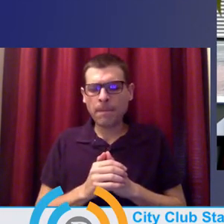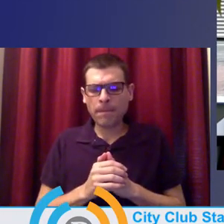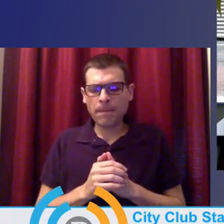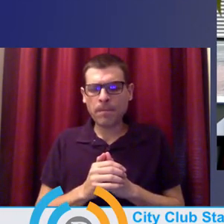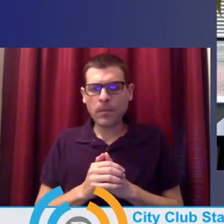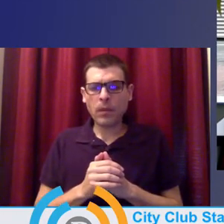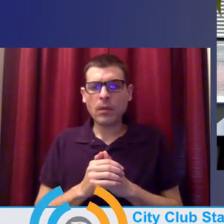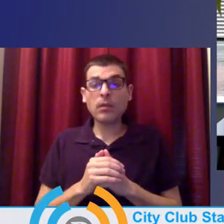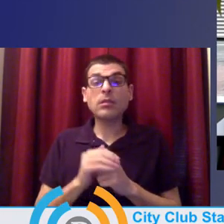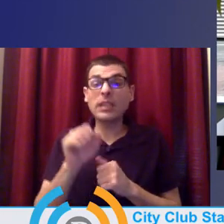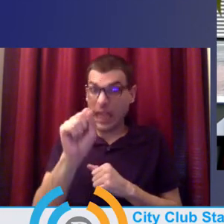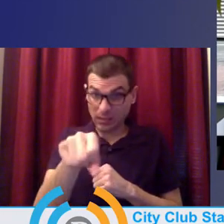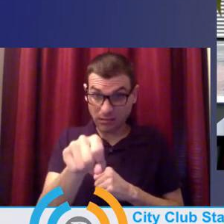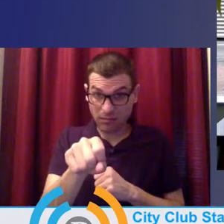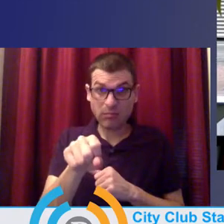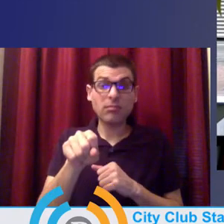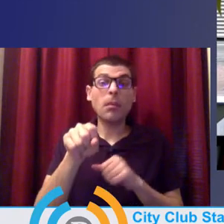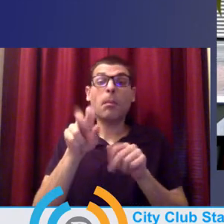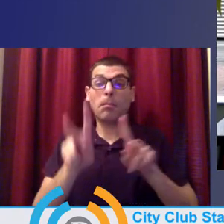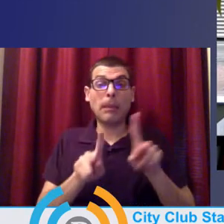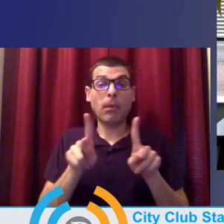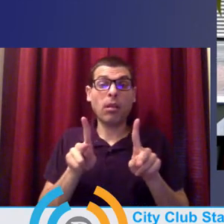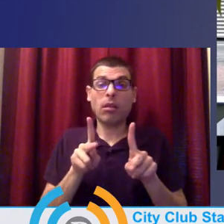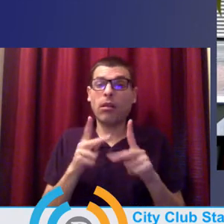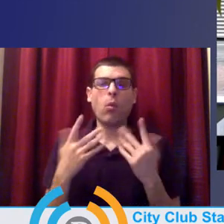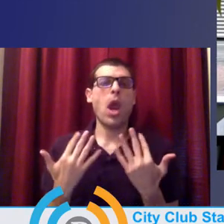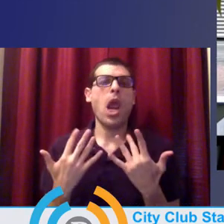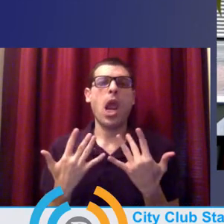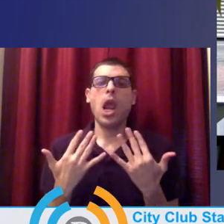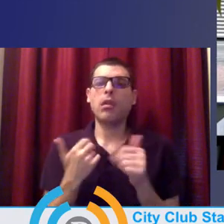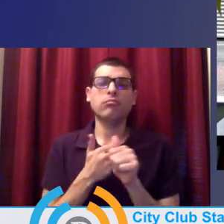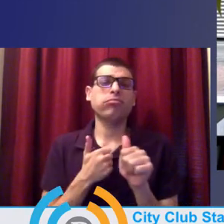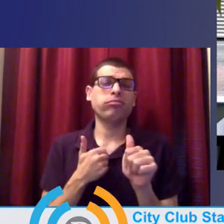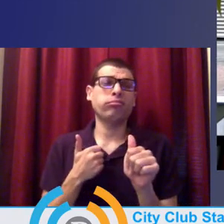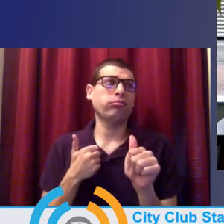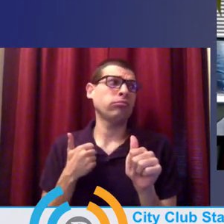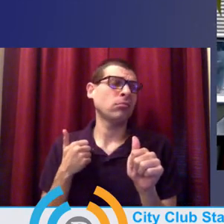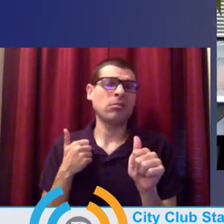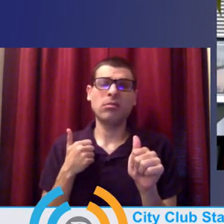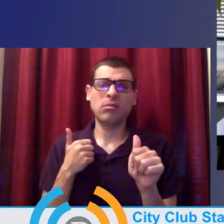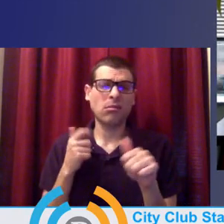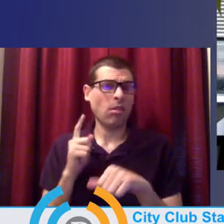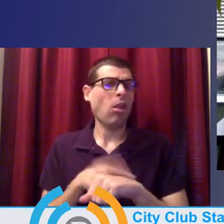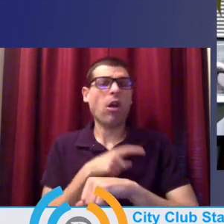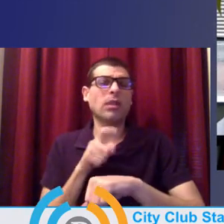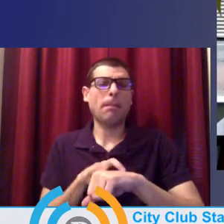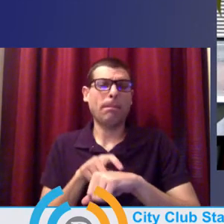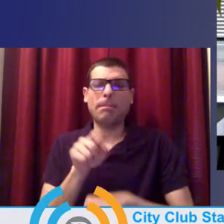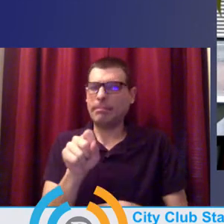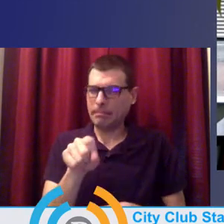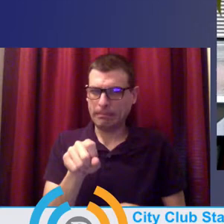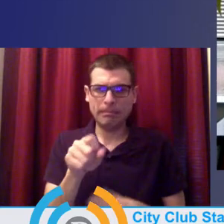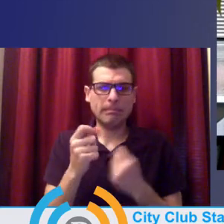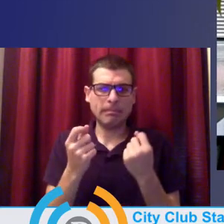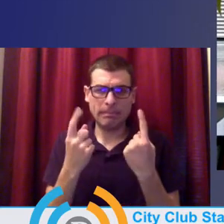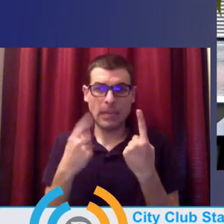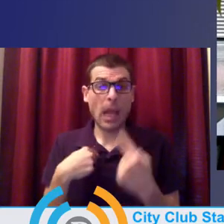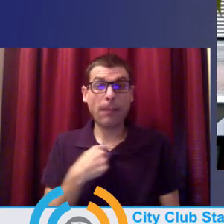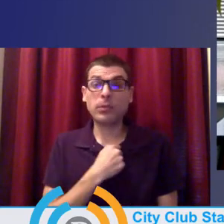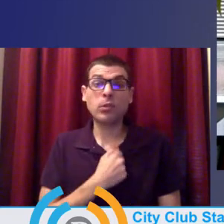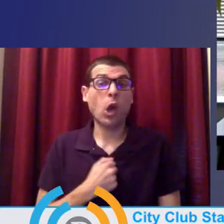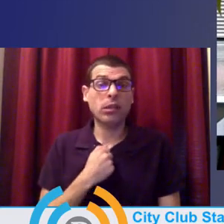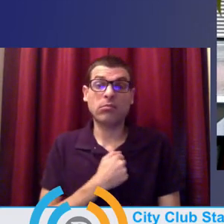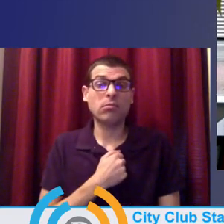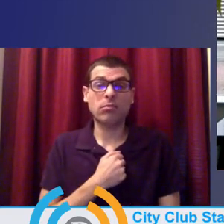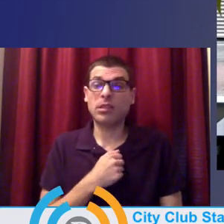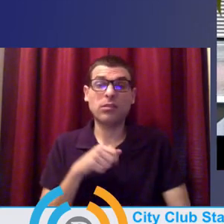for this vaccine for a long time, and everyone is, people are ready to go to get vaccinated. And I'm sorry that it's taking so long to